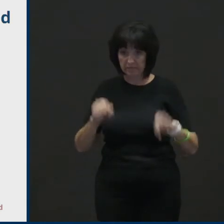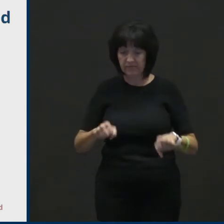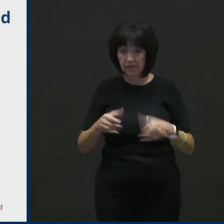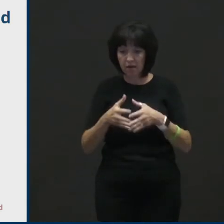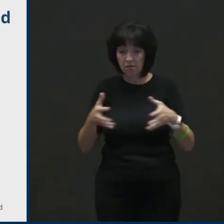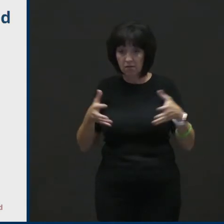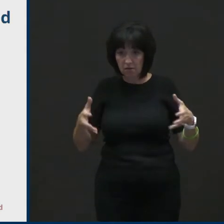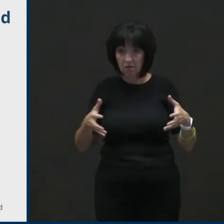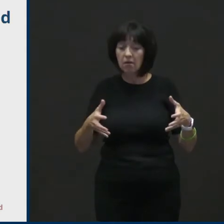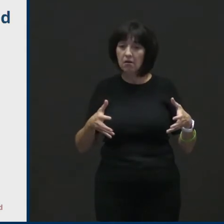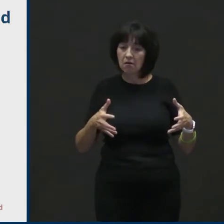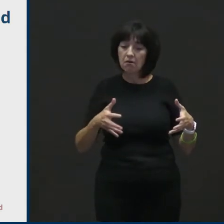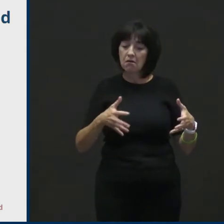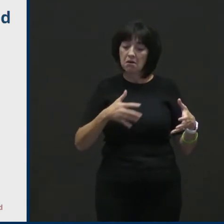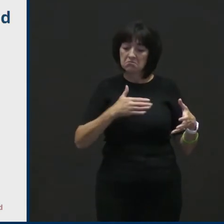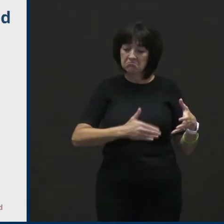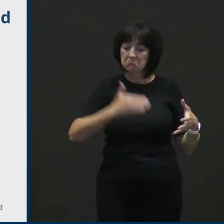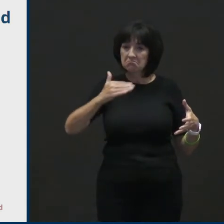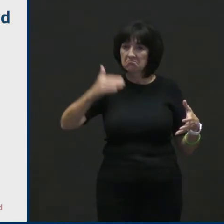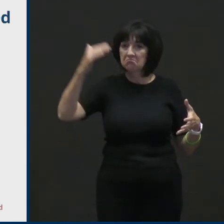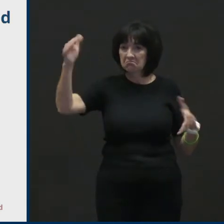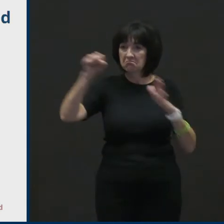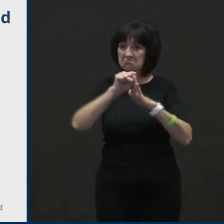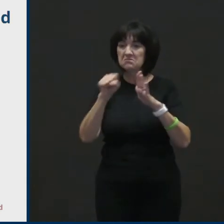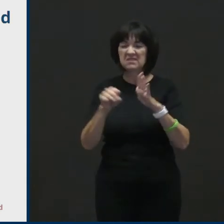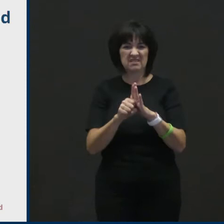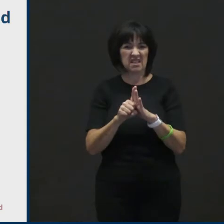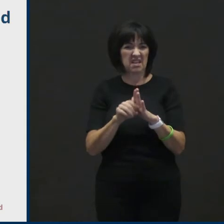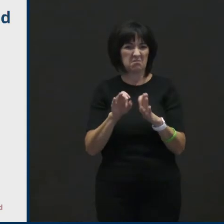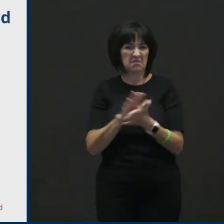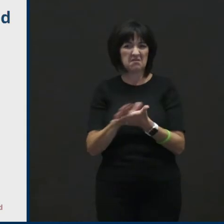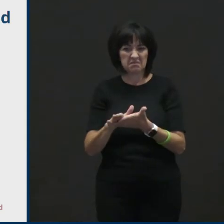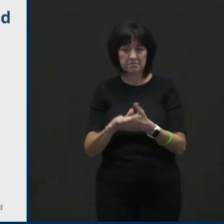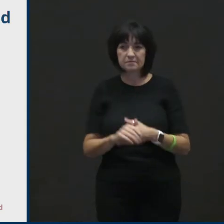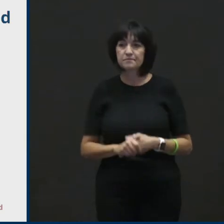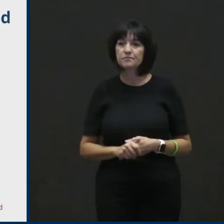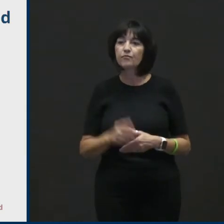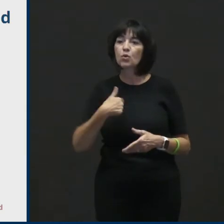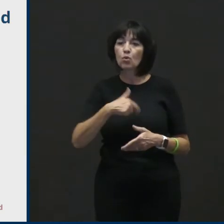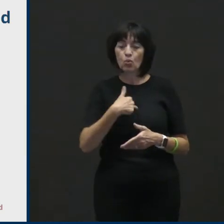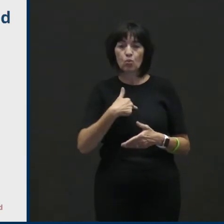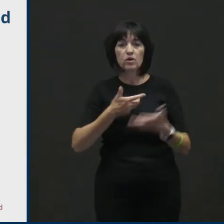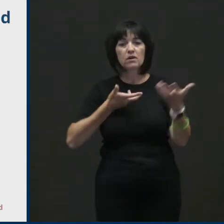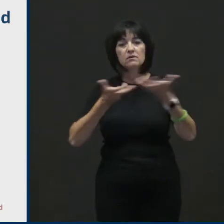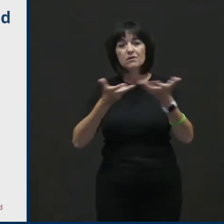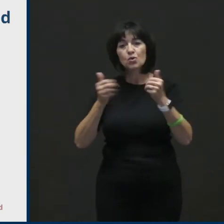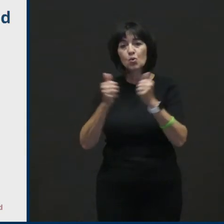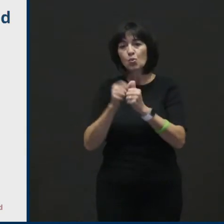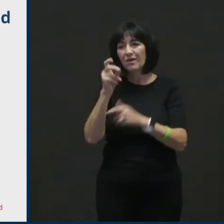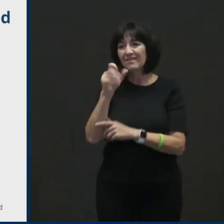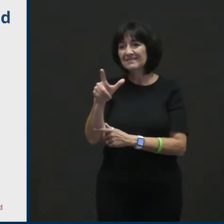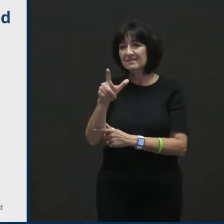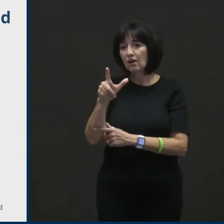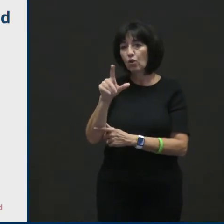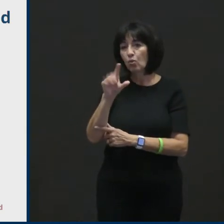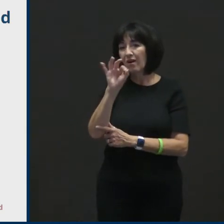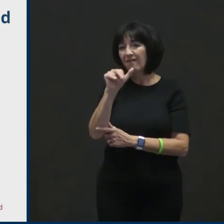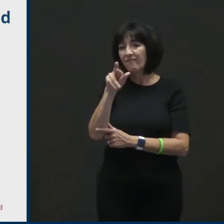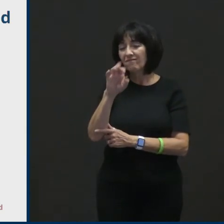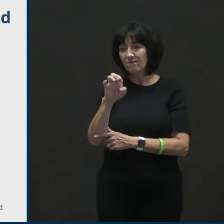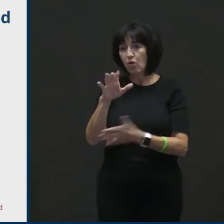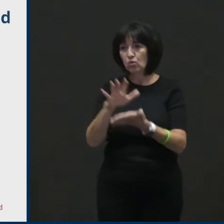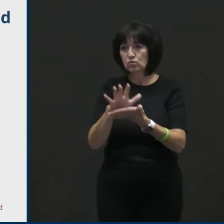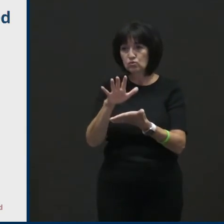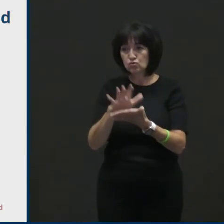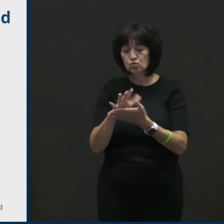get tested. We've worked with the Delaware State Fire School to utilize their staff to test as well. We use the National Guard.